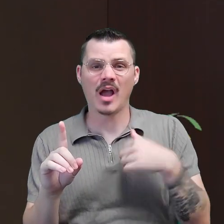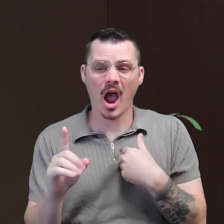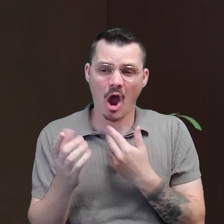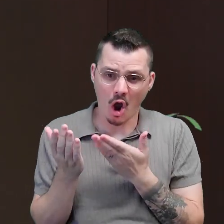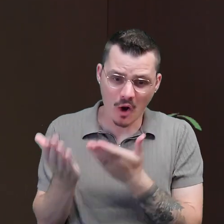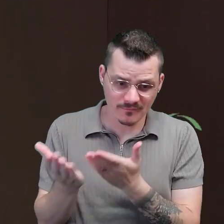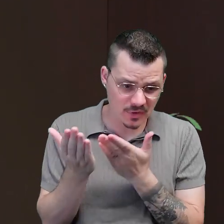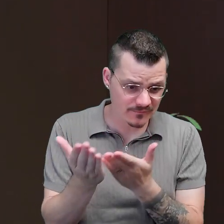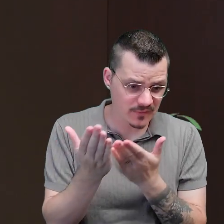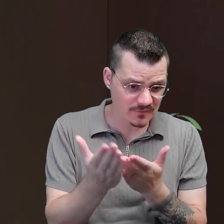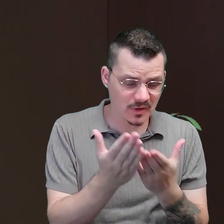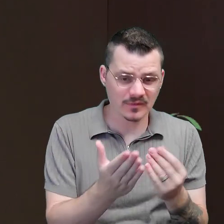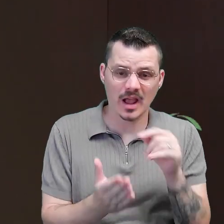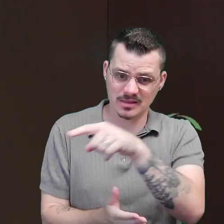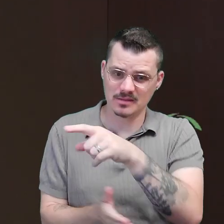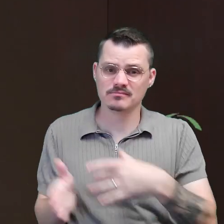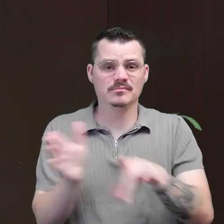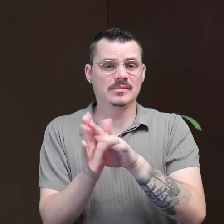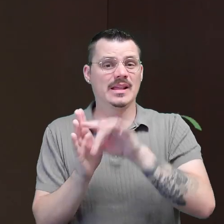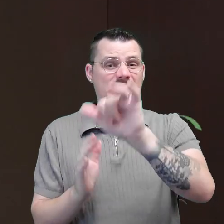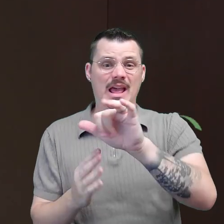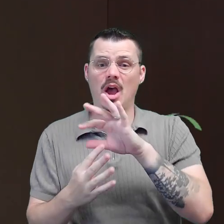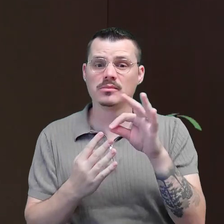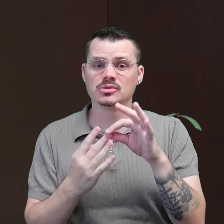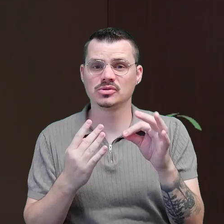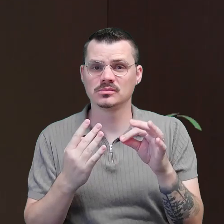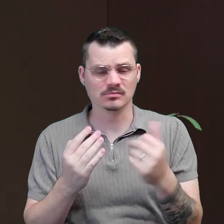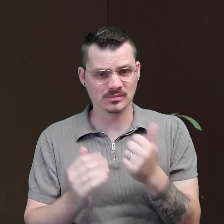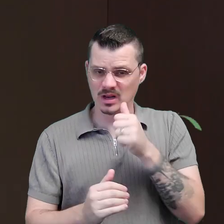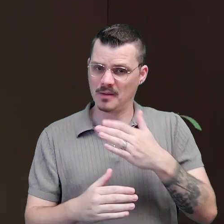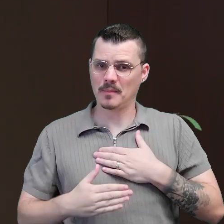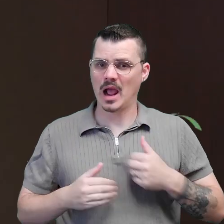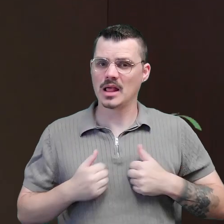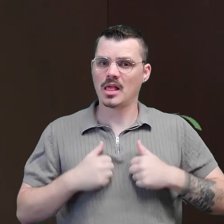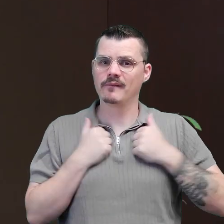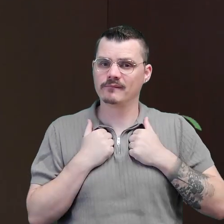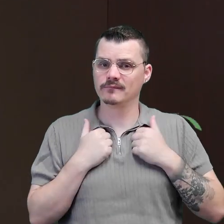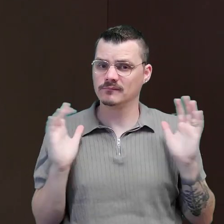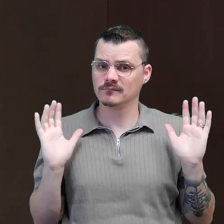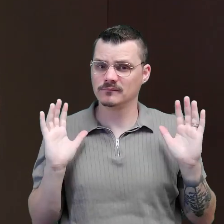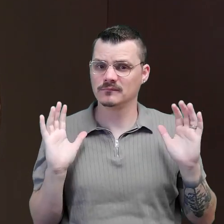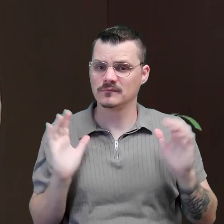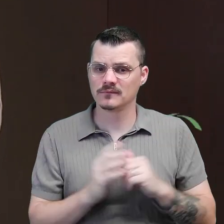if I've offered other options and this is the one they choose, it's not my life, right?